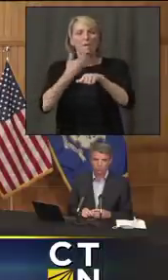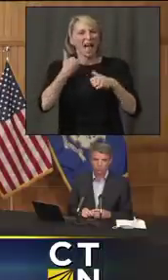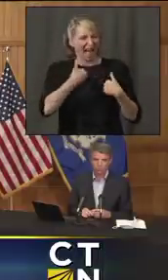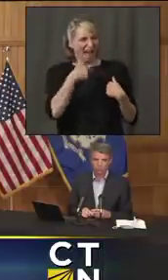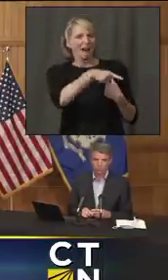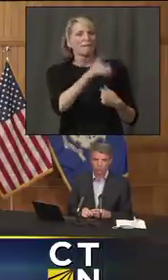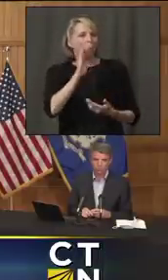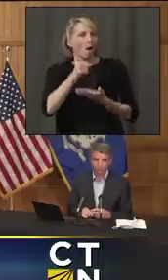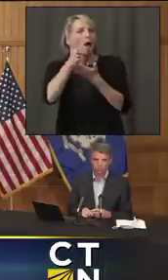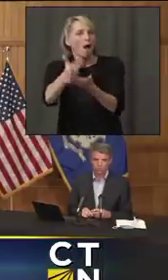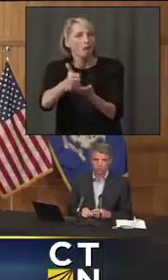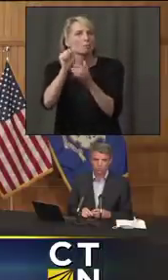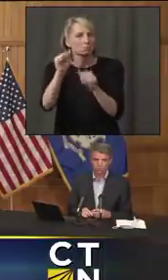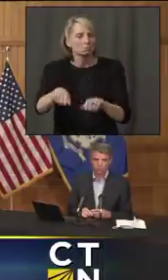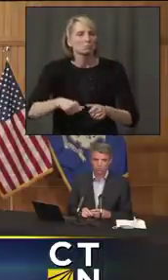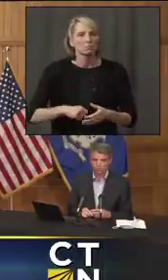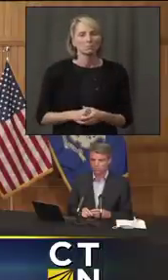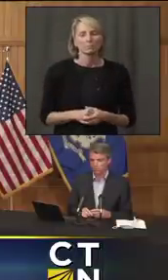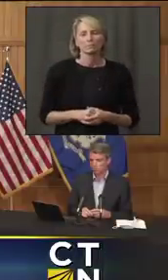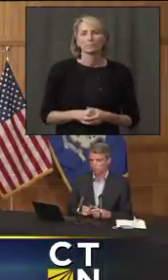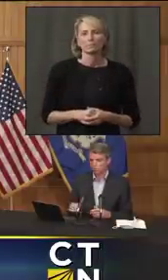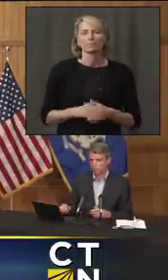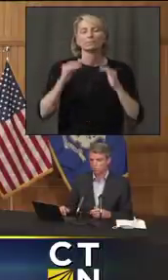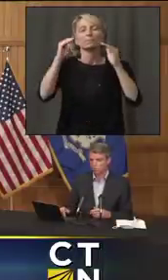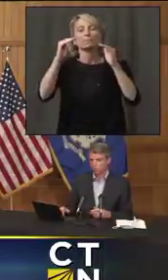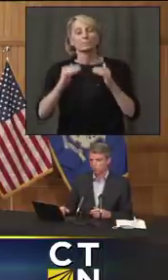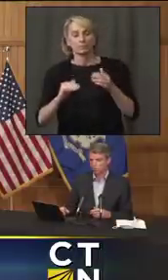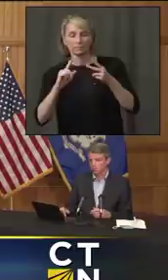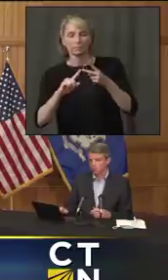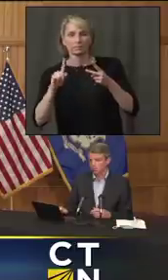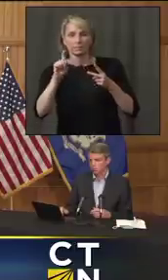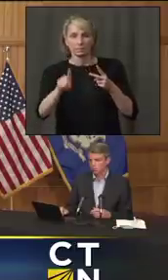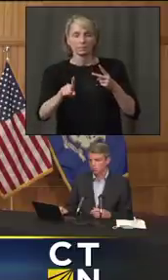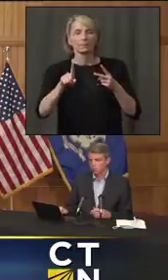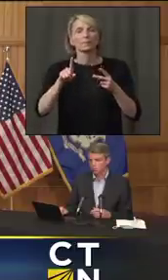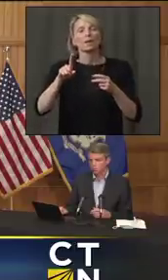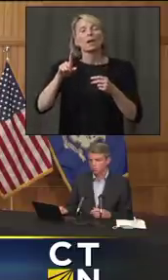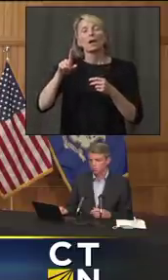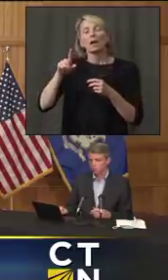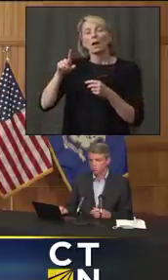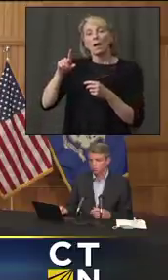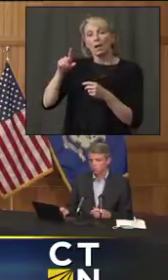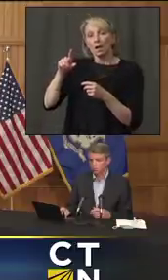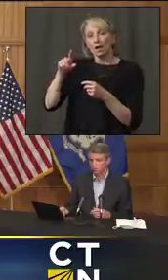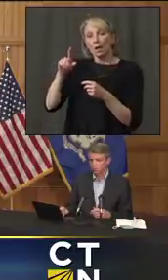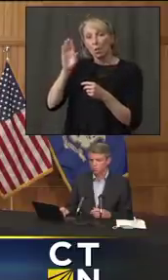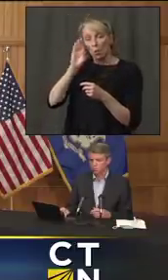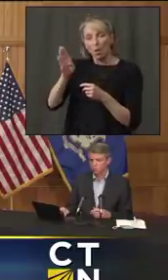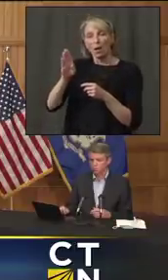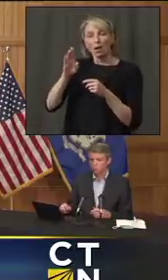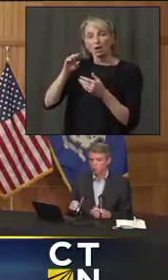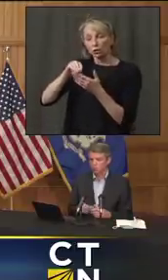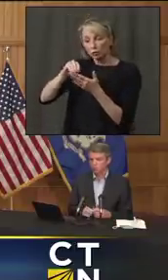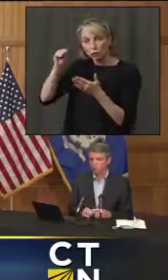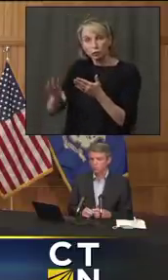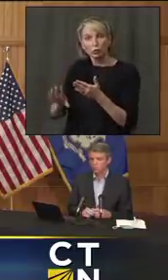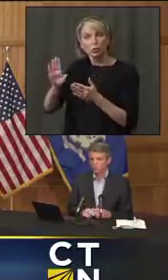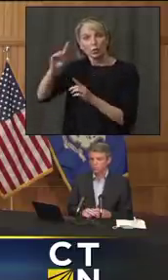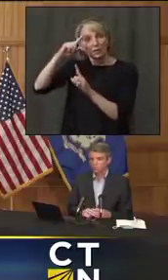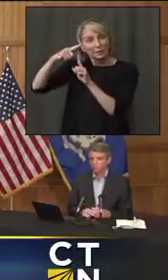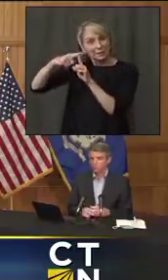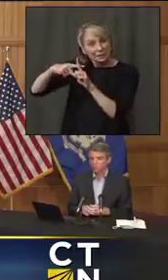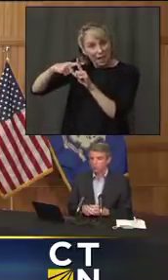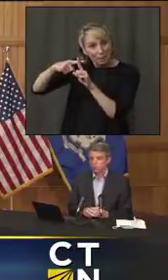And the next question, will temperatures be taken prior to entering the school bus and school buildings? Will there be a bus